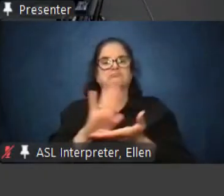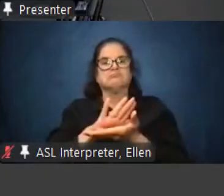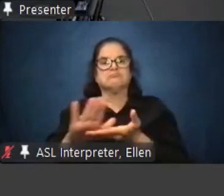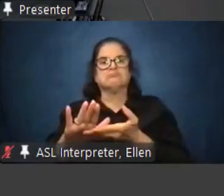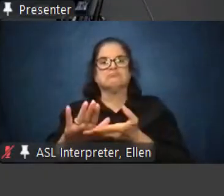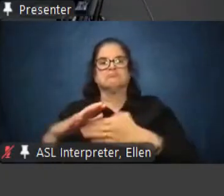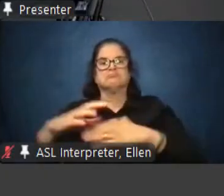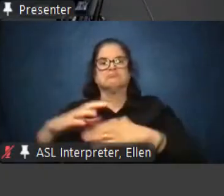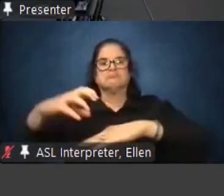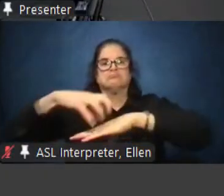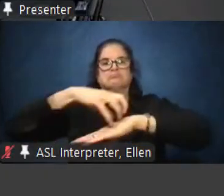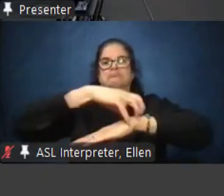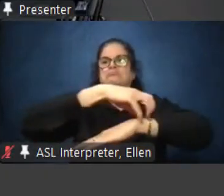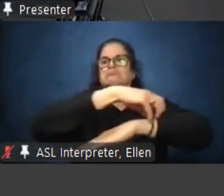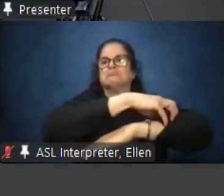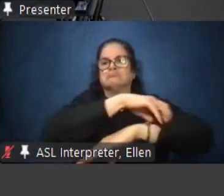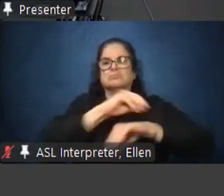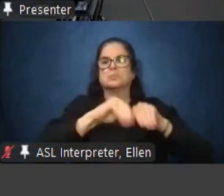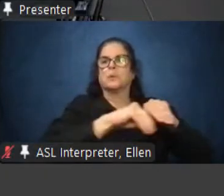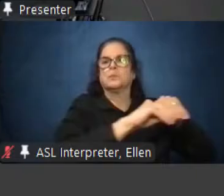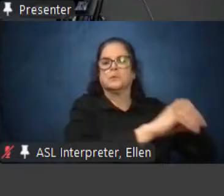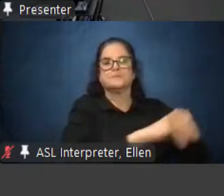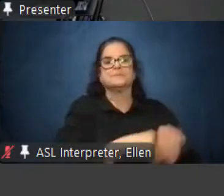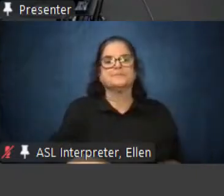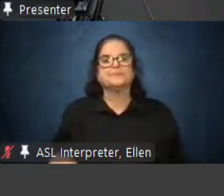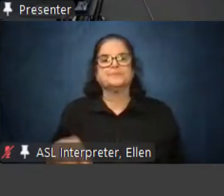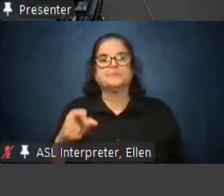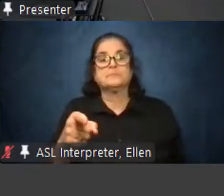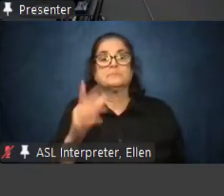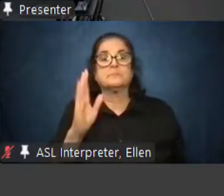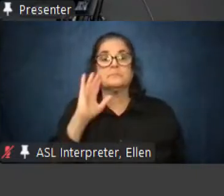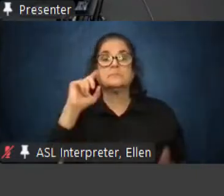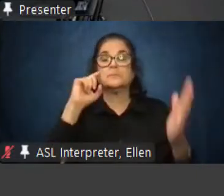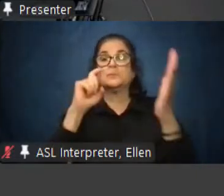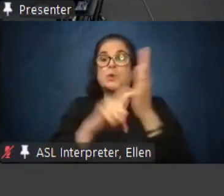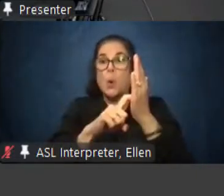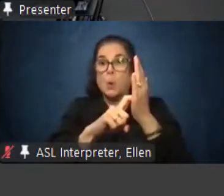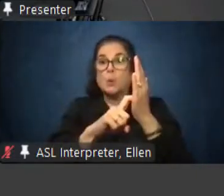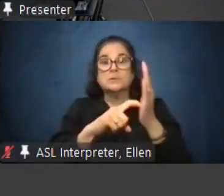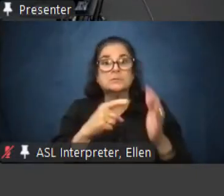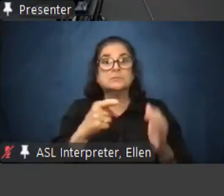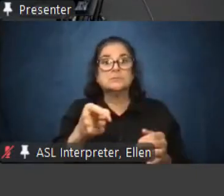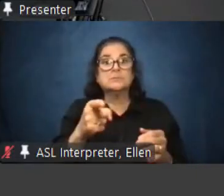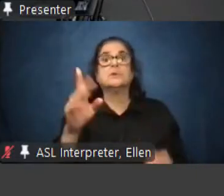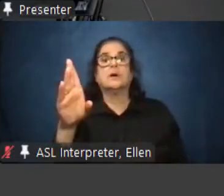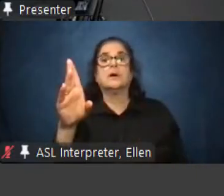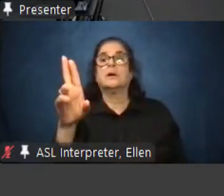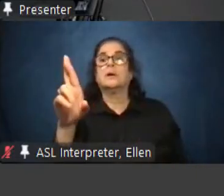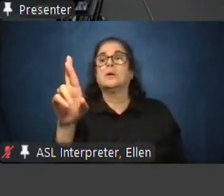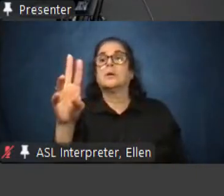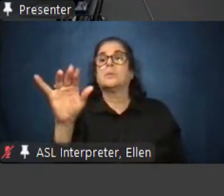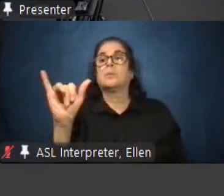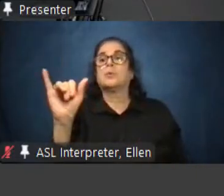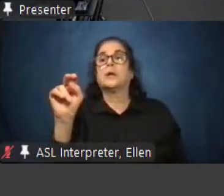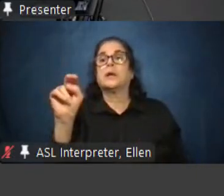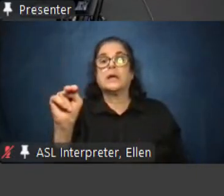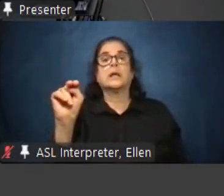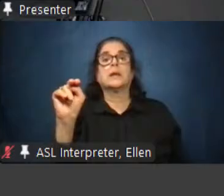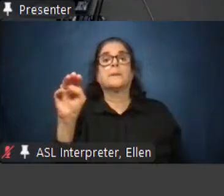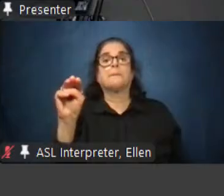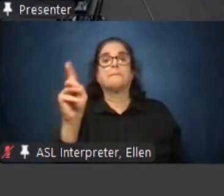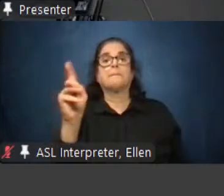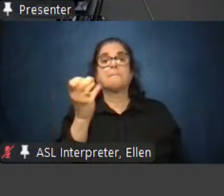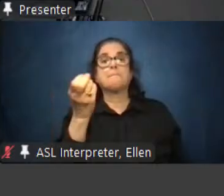The next photo, some of you will recognize from your tour, is from Bryn Mawr with the fare array in the station. This is actually at the